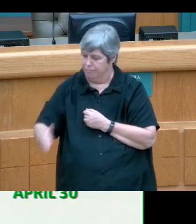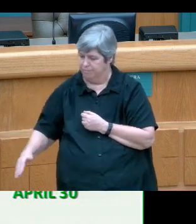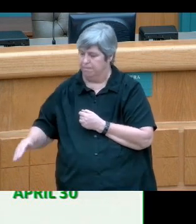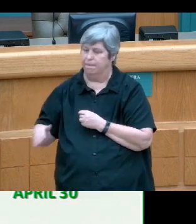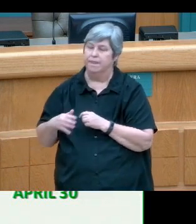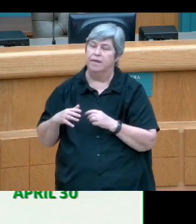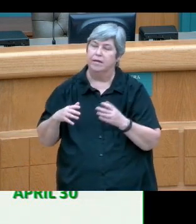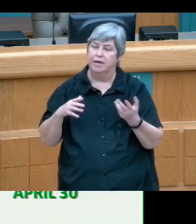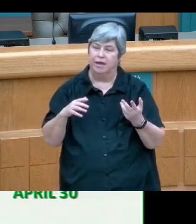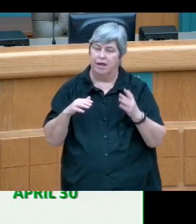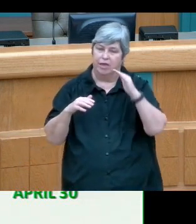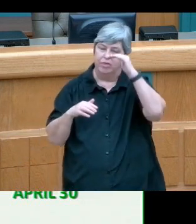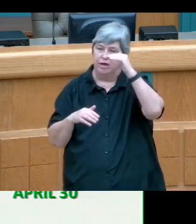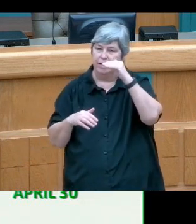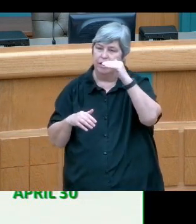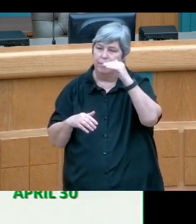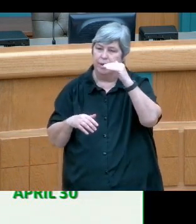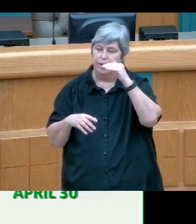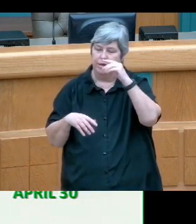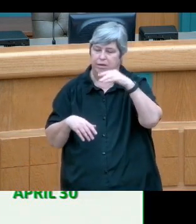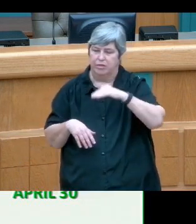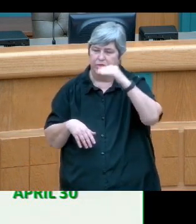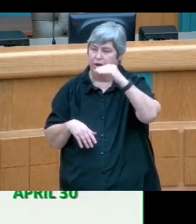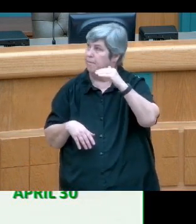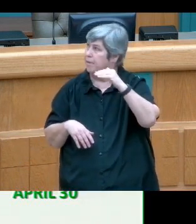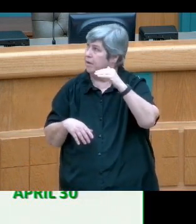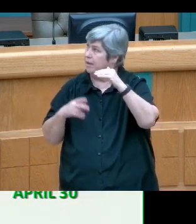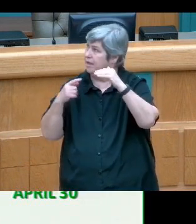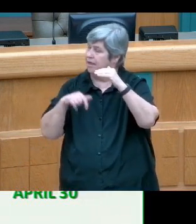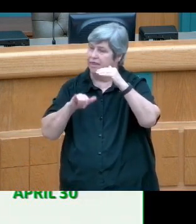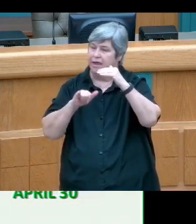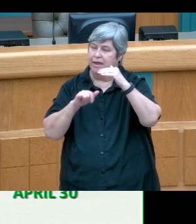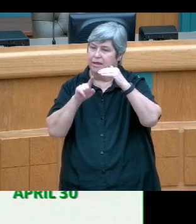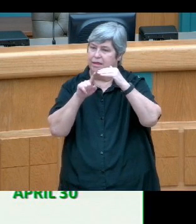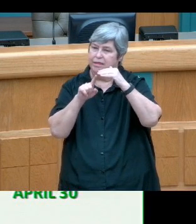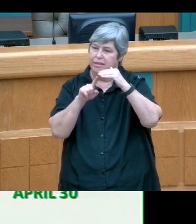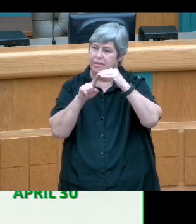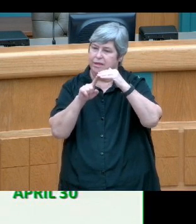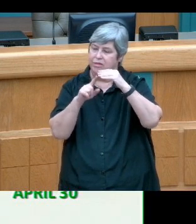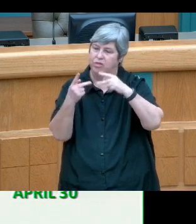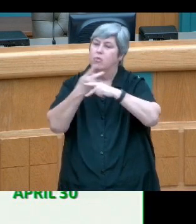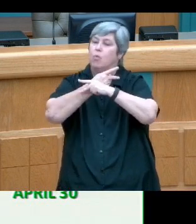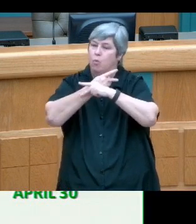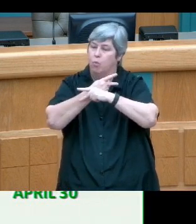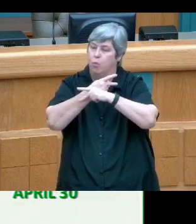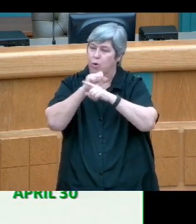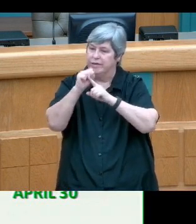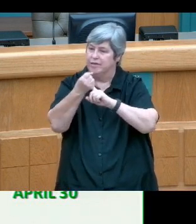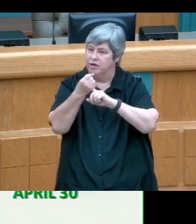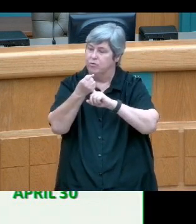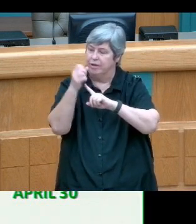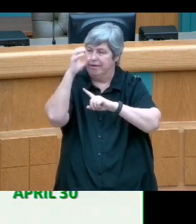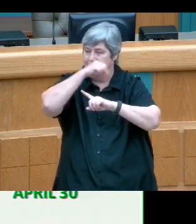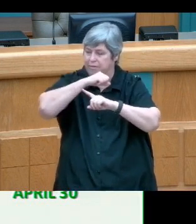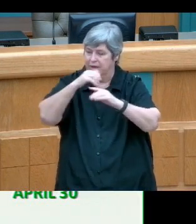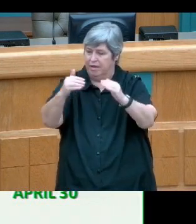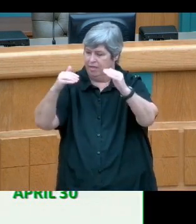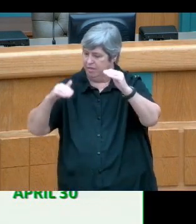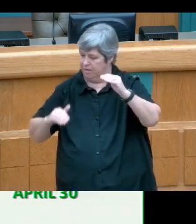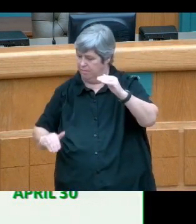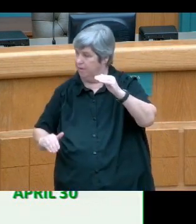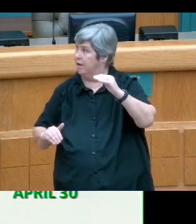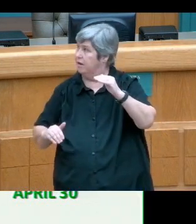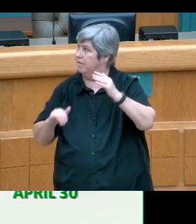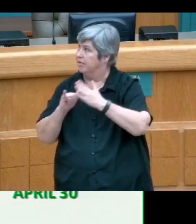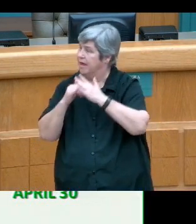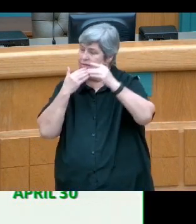up. At the top end of the ribbon that you see there, that's the kind of worst case scenario estimate, and at the bottom end of the ribbon,